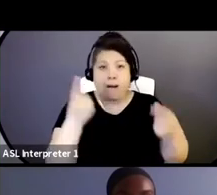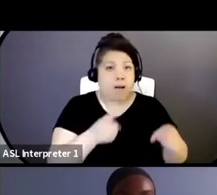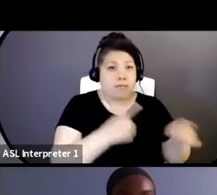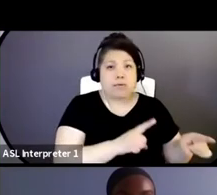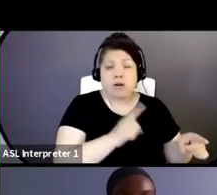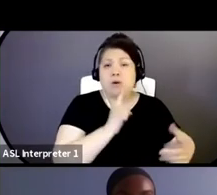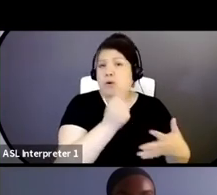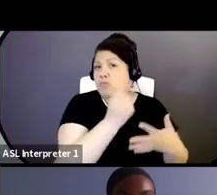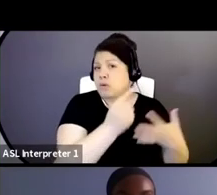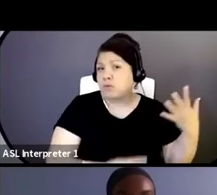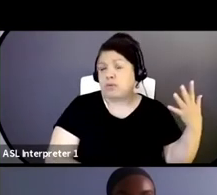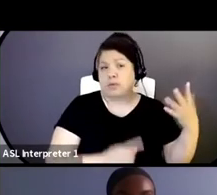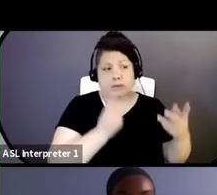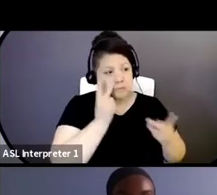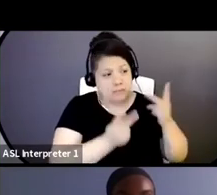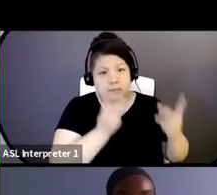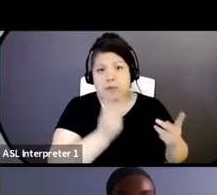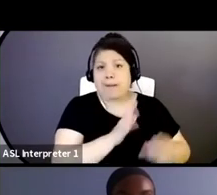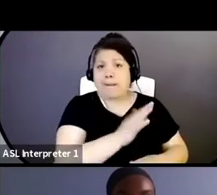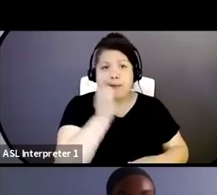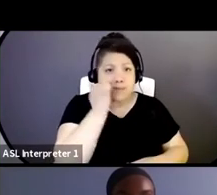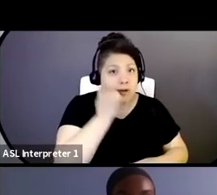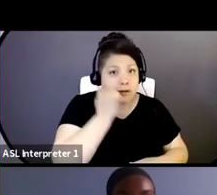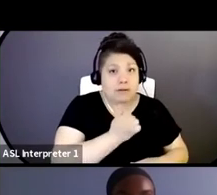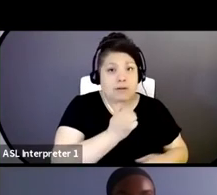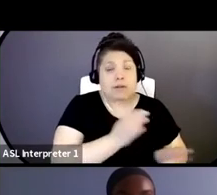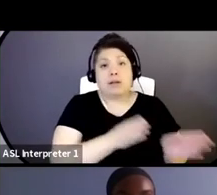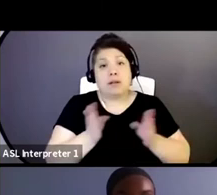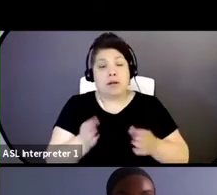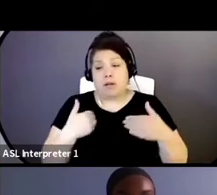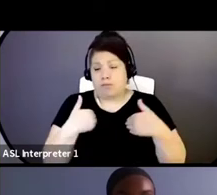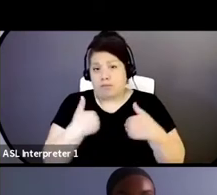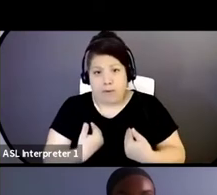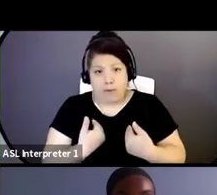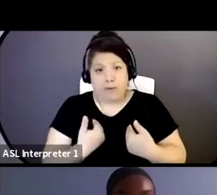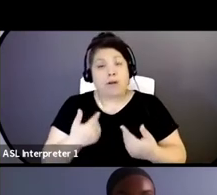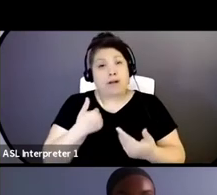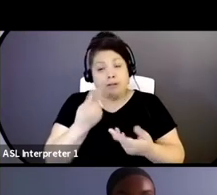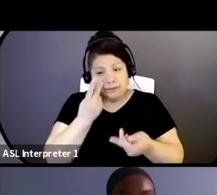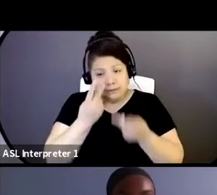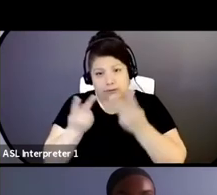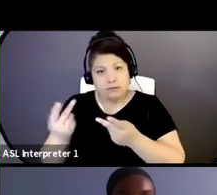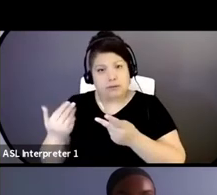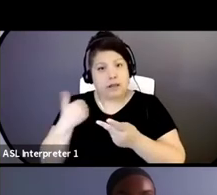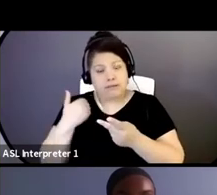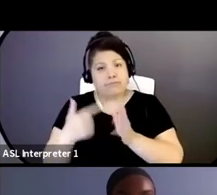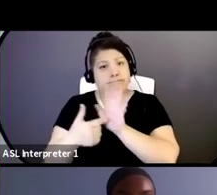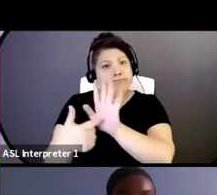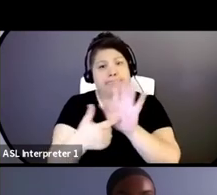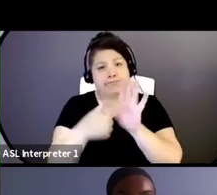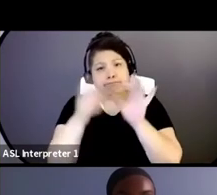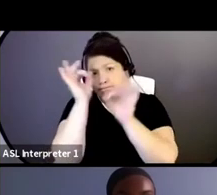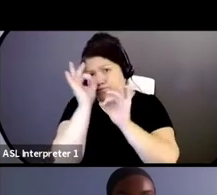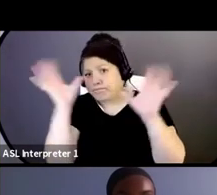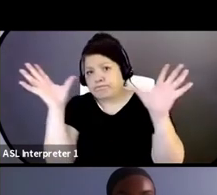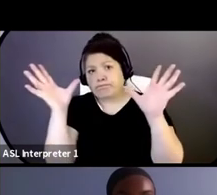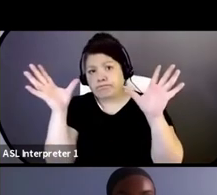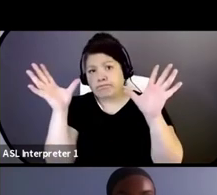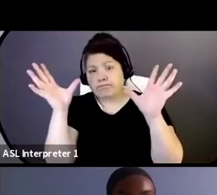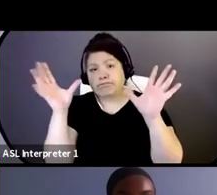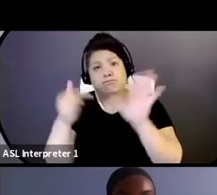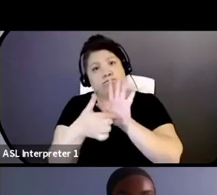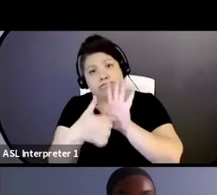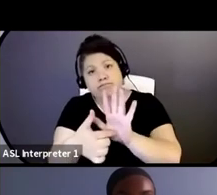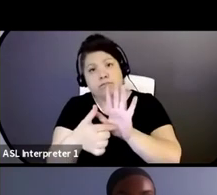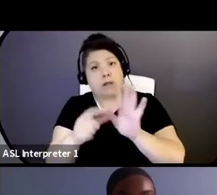facing inside. I'm sick and tired of talking to or seeing these images, these horrific images, you know,